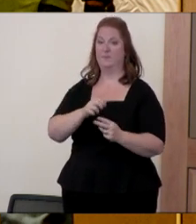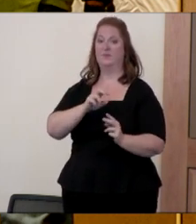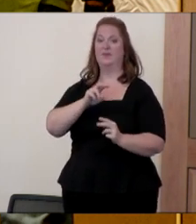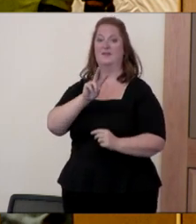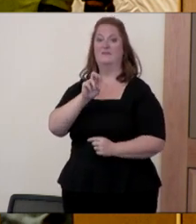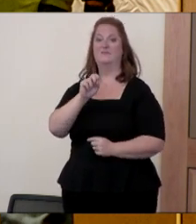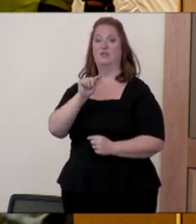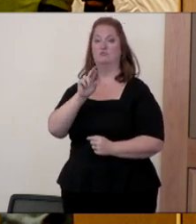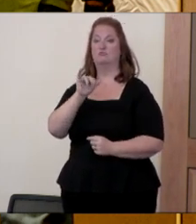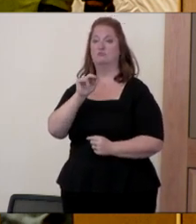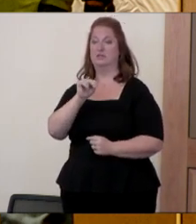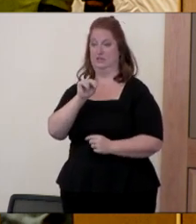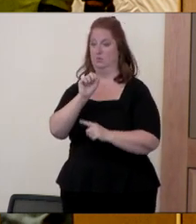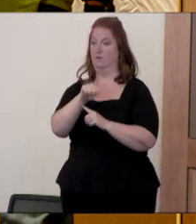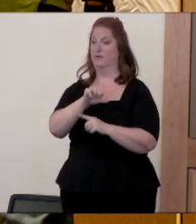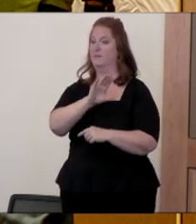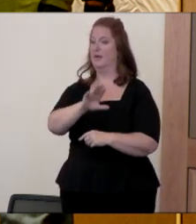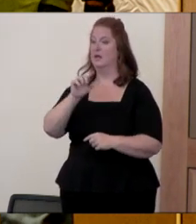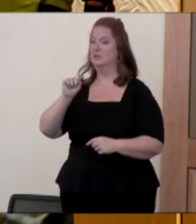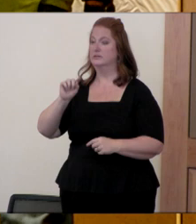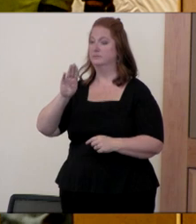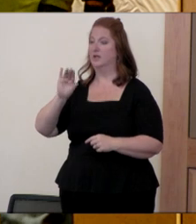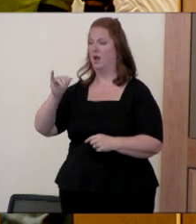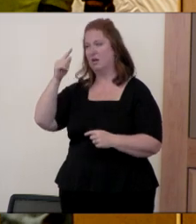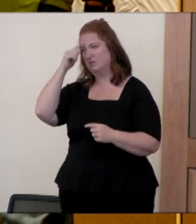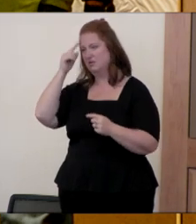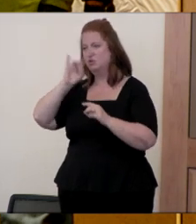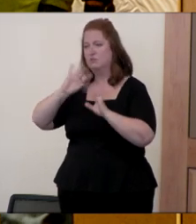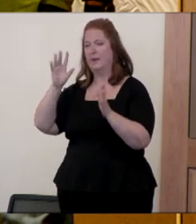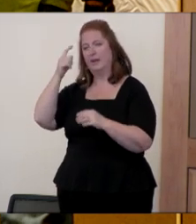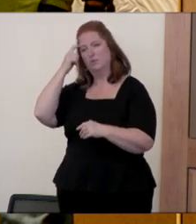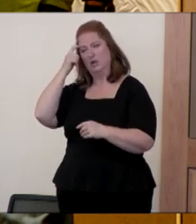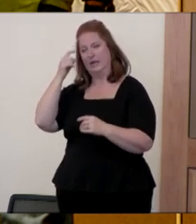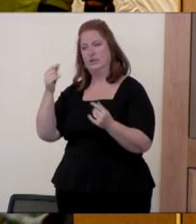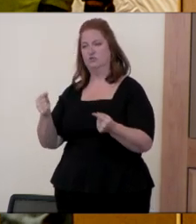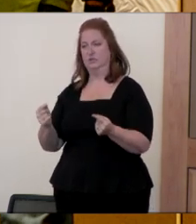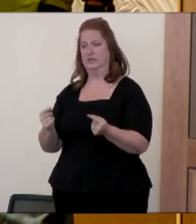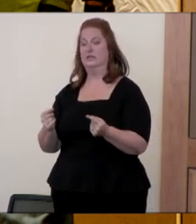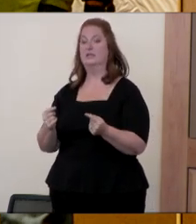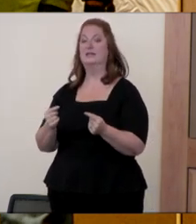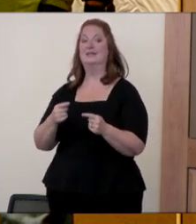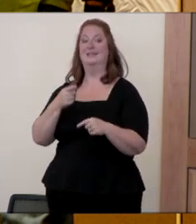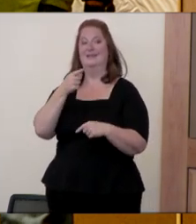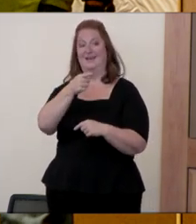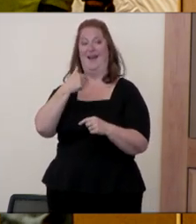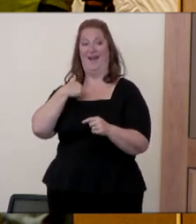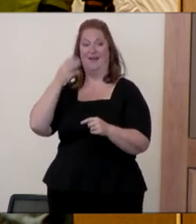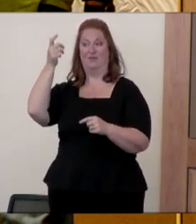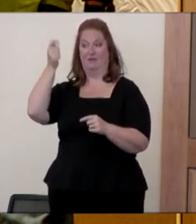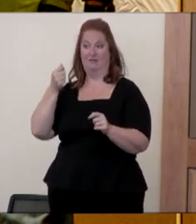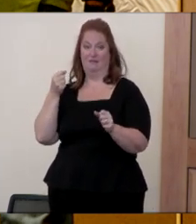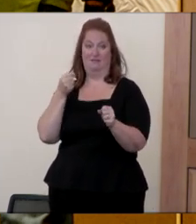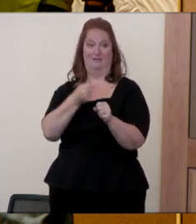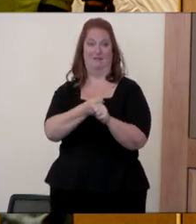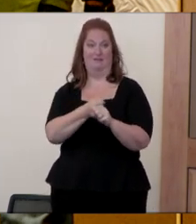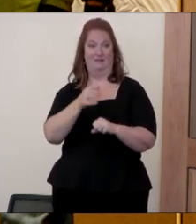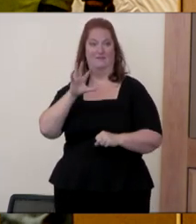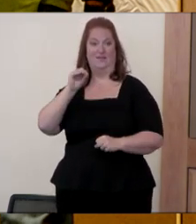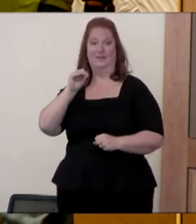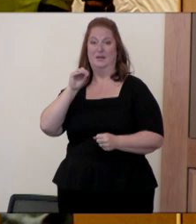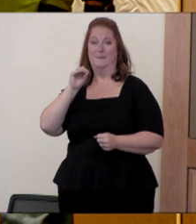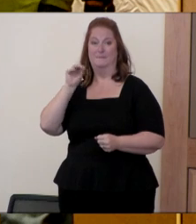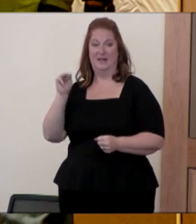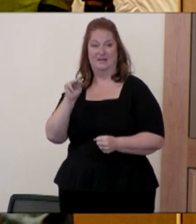call TBI, traumatic brain injury, backed by a brand new $50 million grant from the Departments